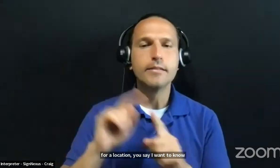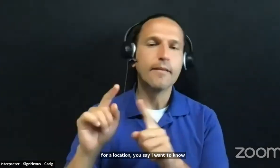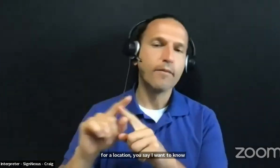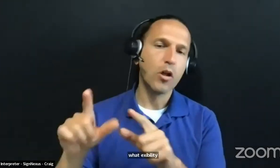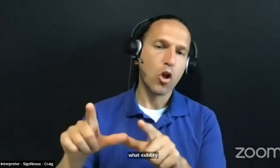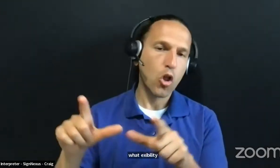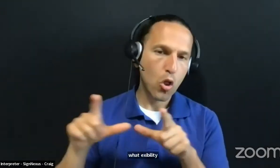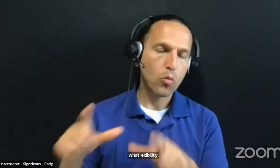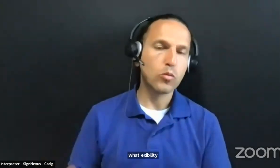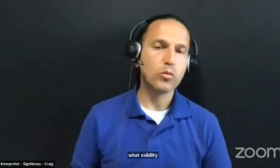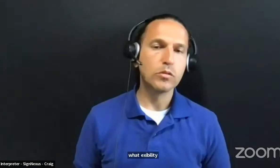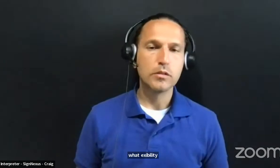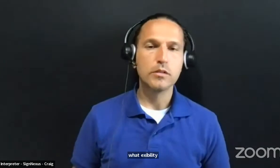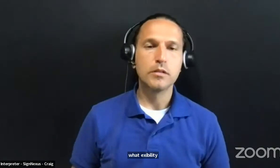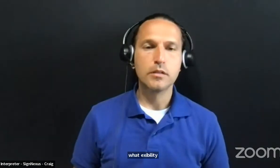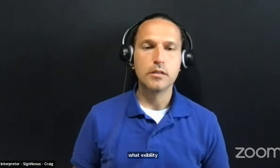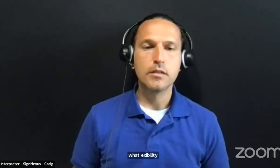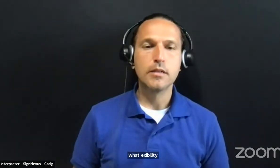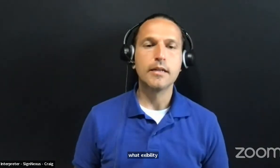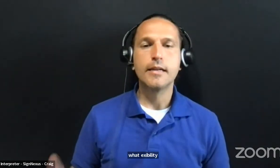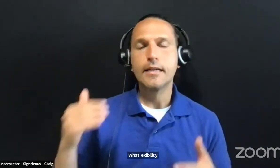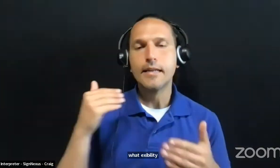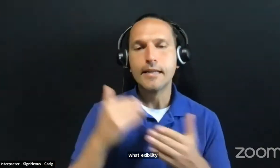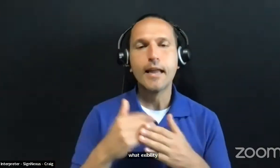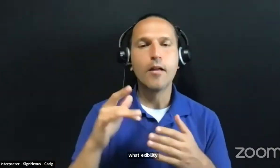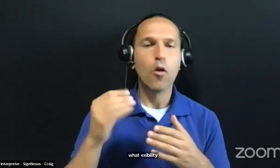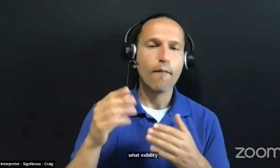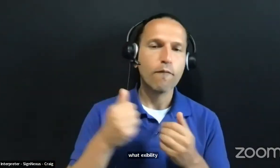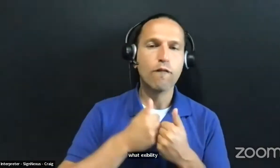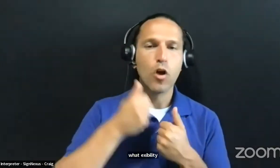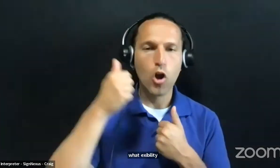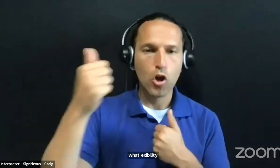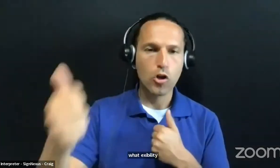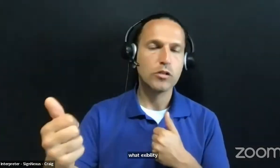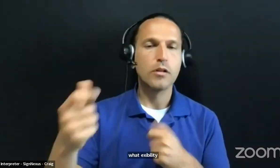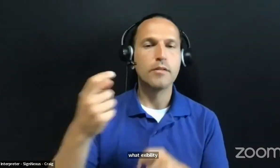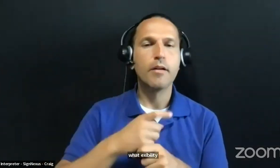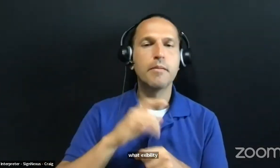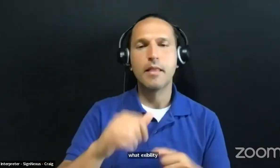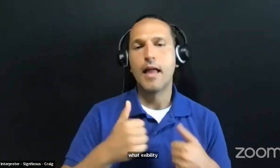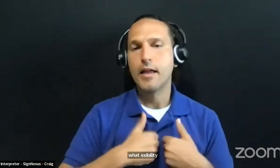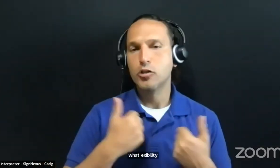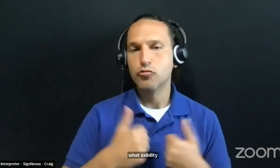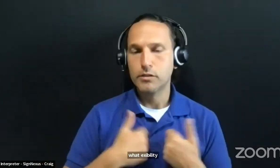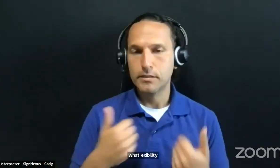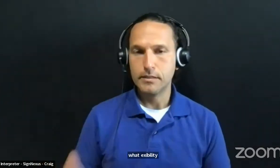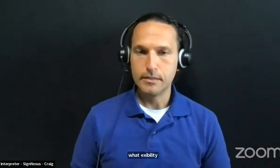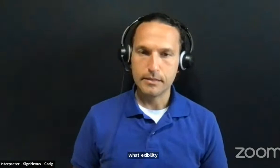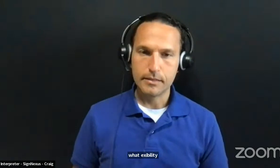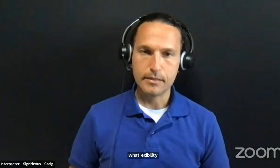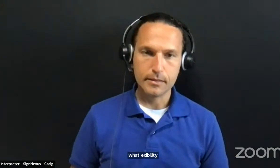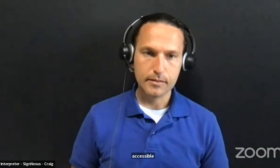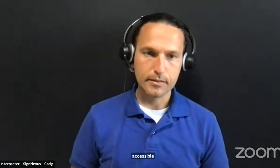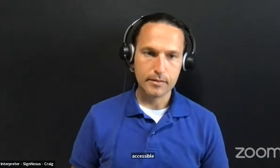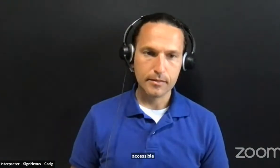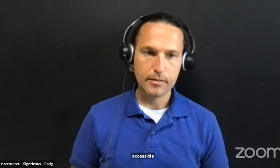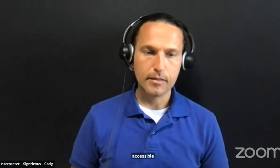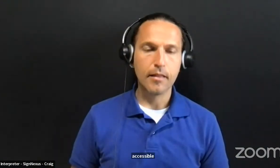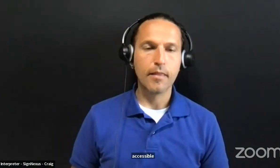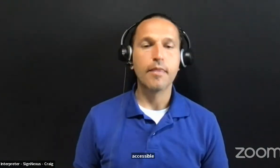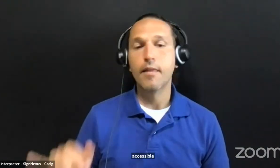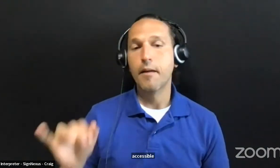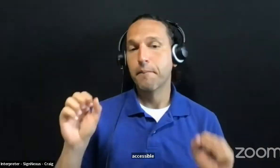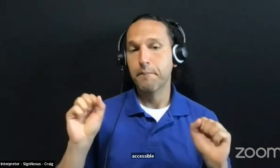locations in order of nearest to furthest from the address you entered, and so on, and the ability